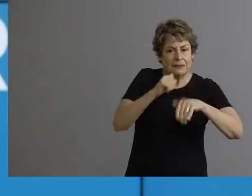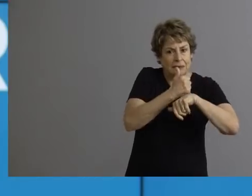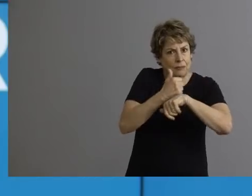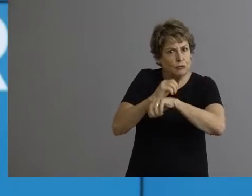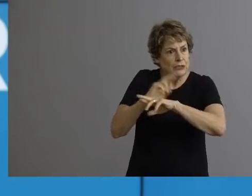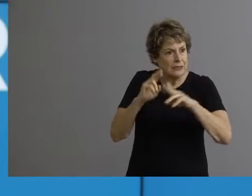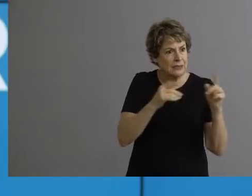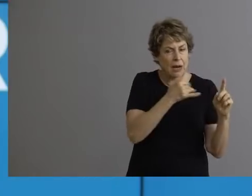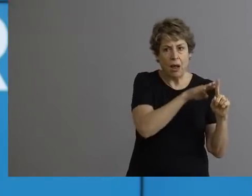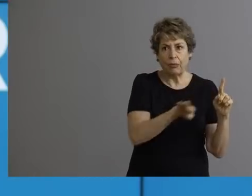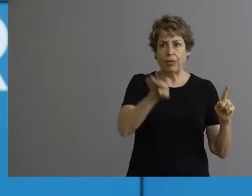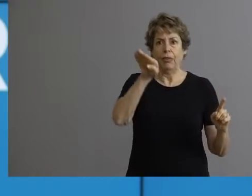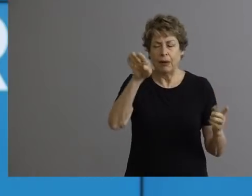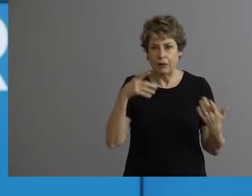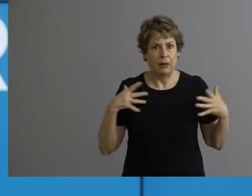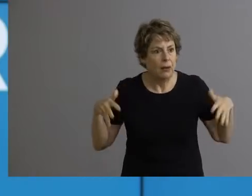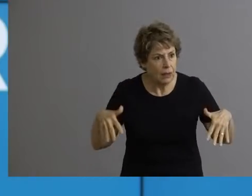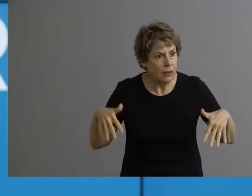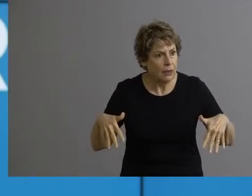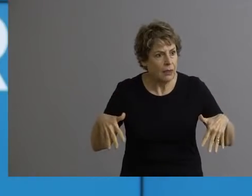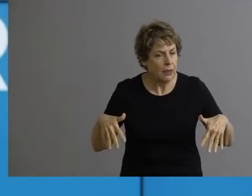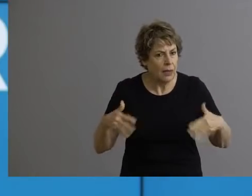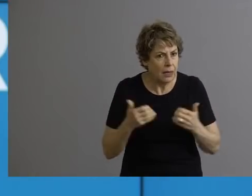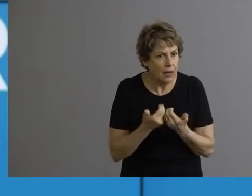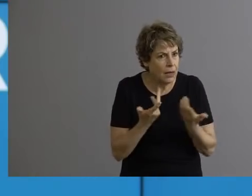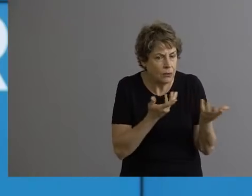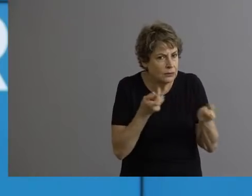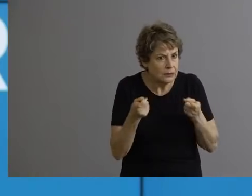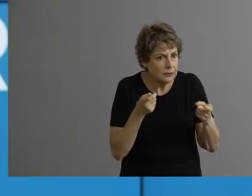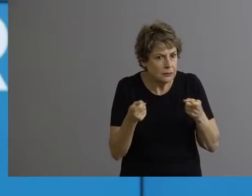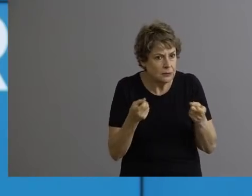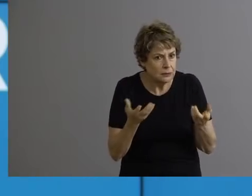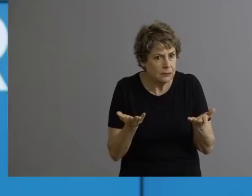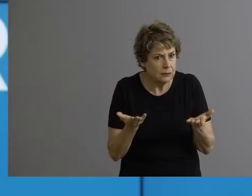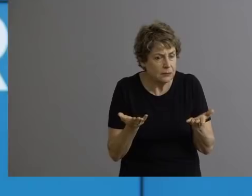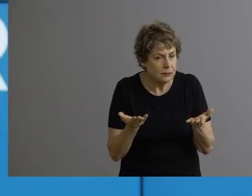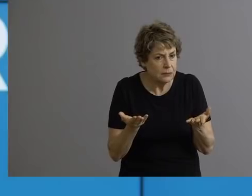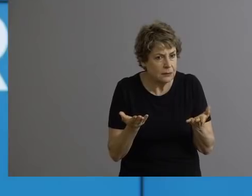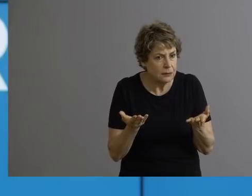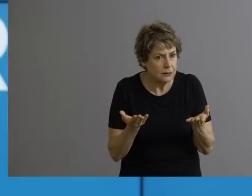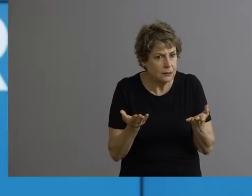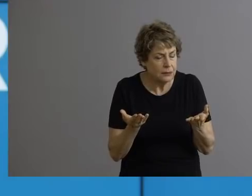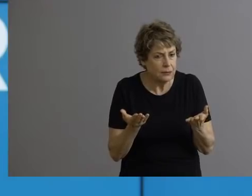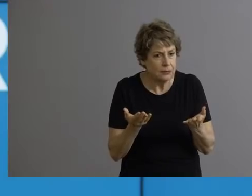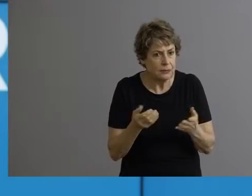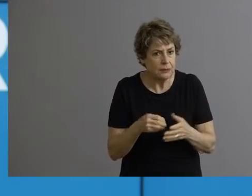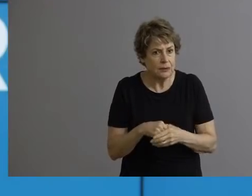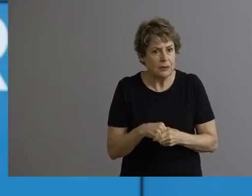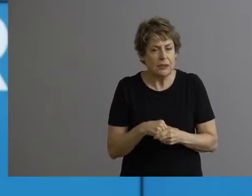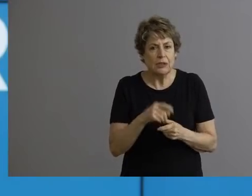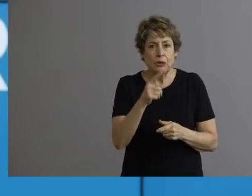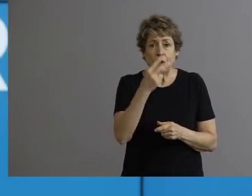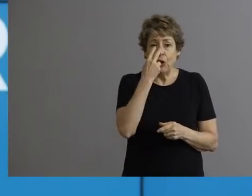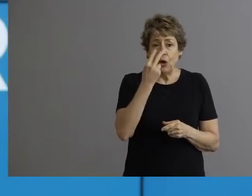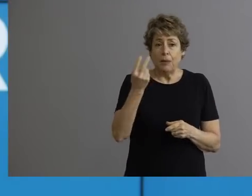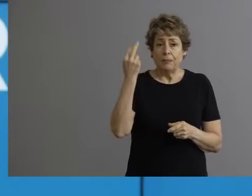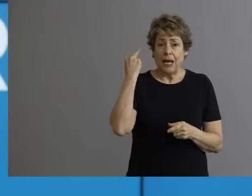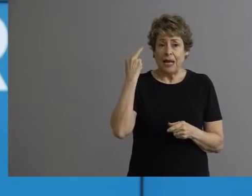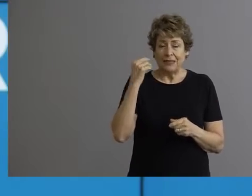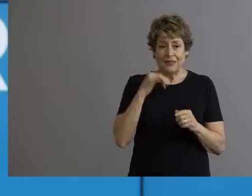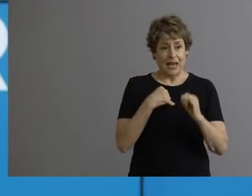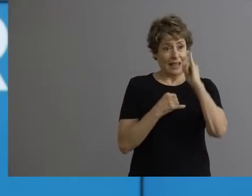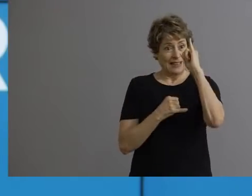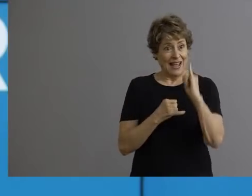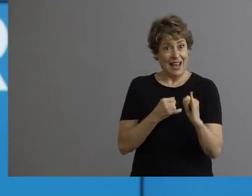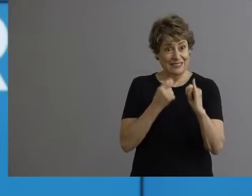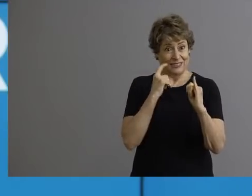back, and part of the reason I put that y-axis line on May 15th is to refresh people's memories on